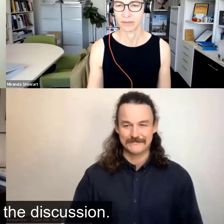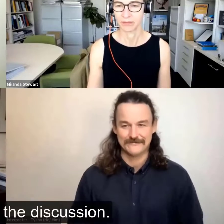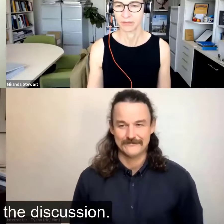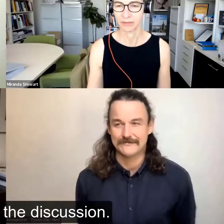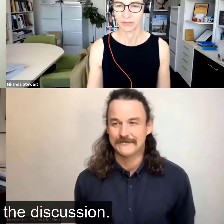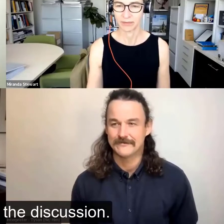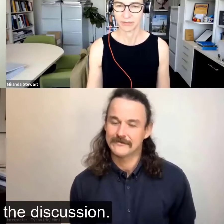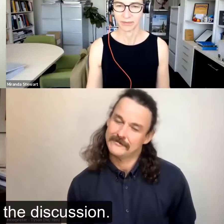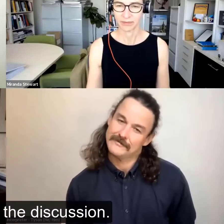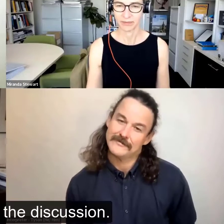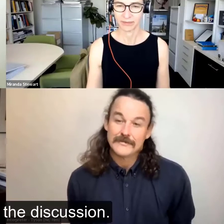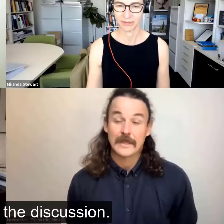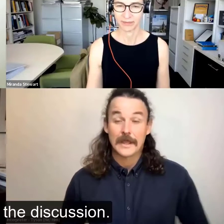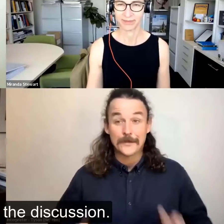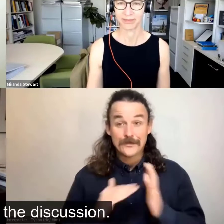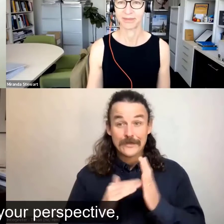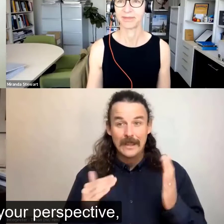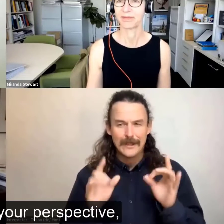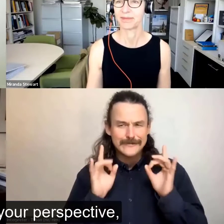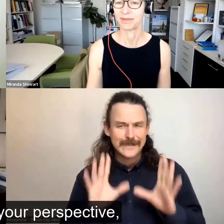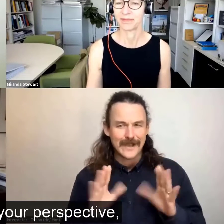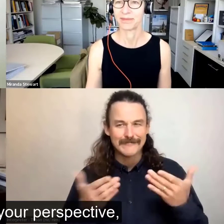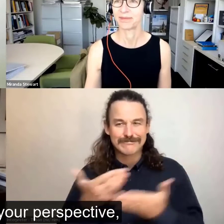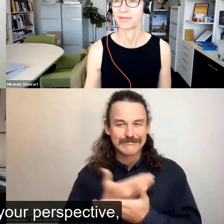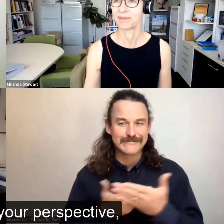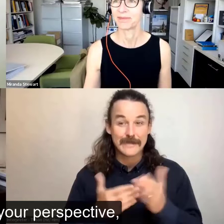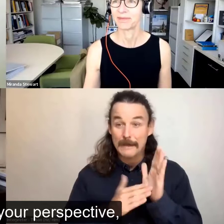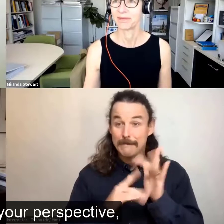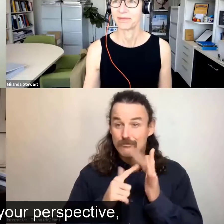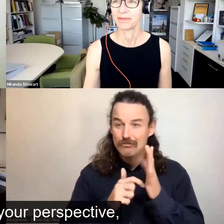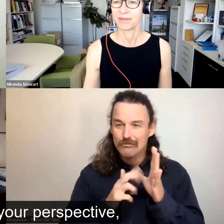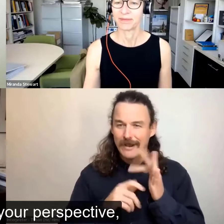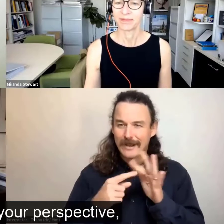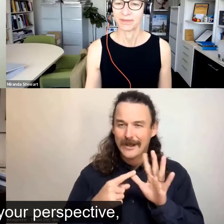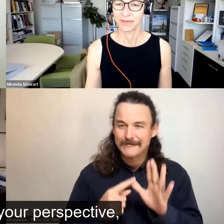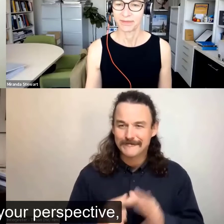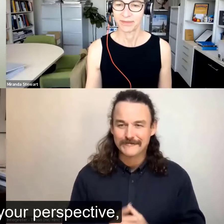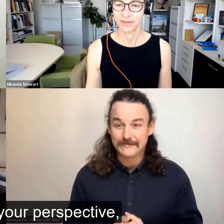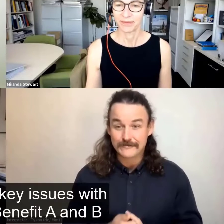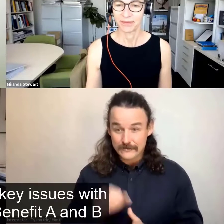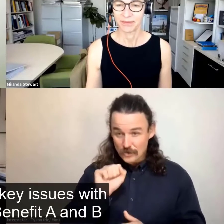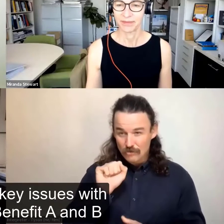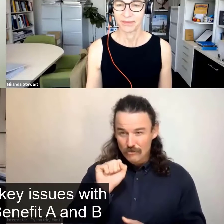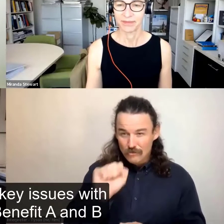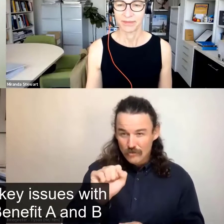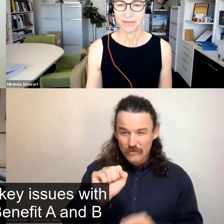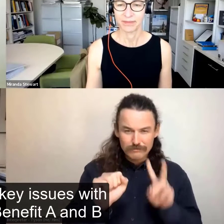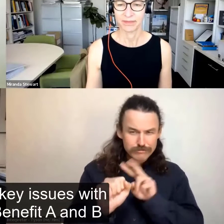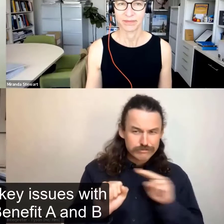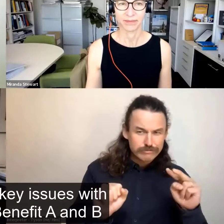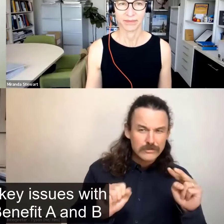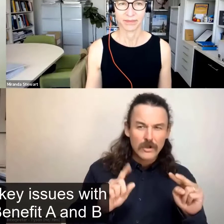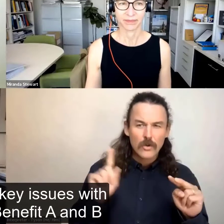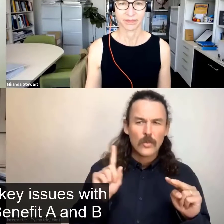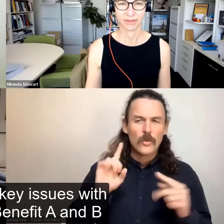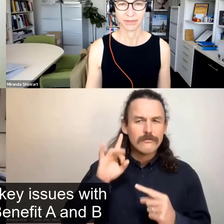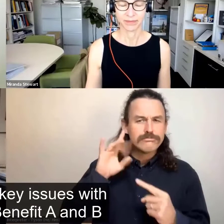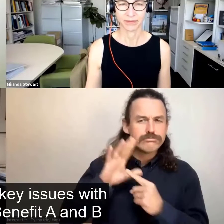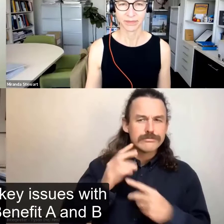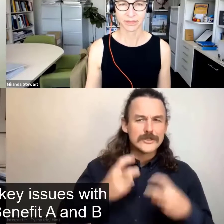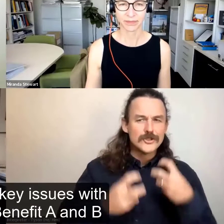So let's begin the discussion. Miranda, from your perspective, what are the key issues with family